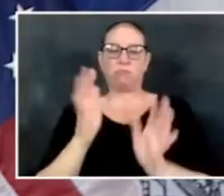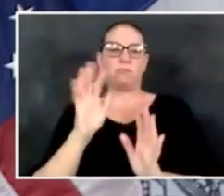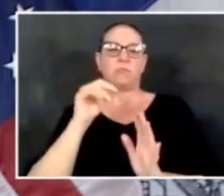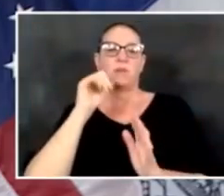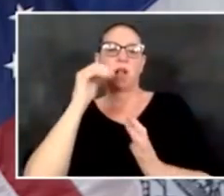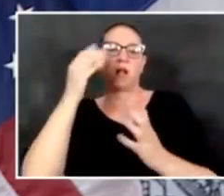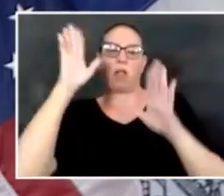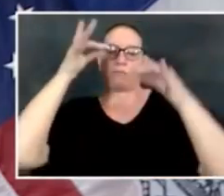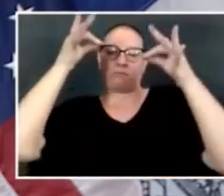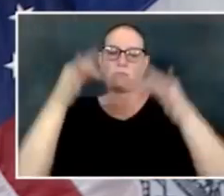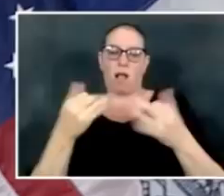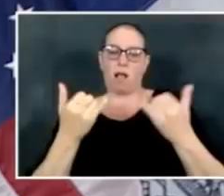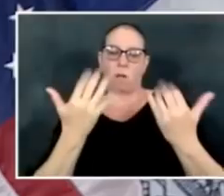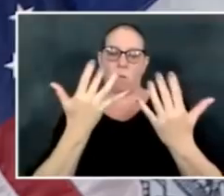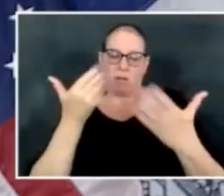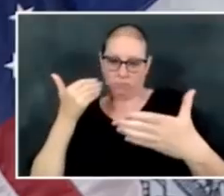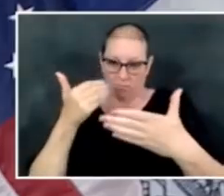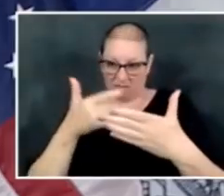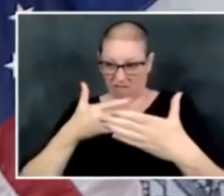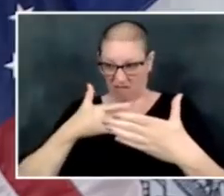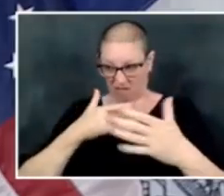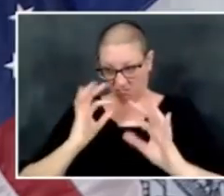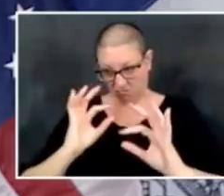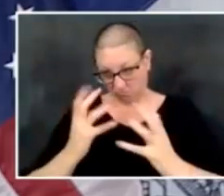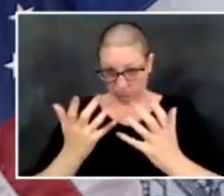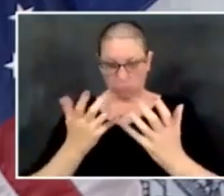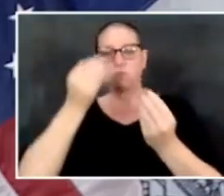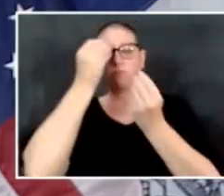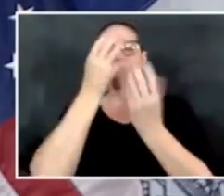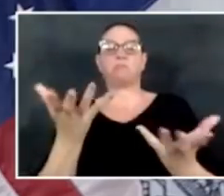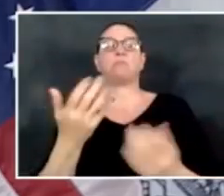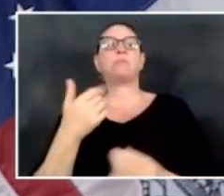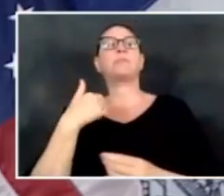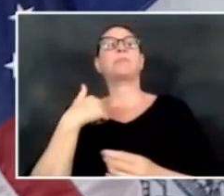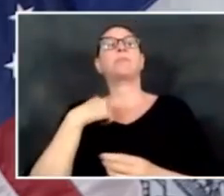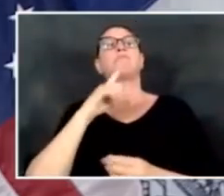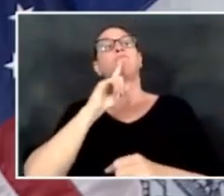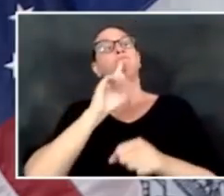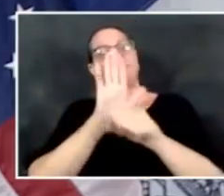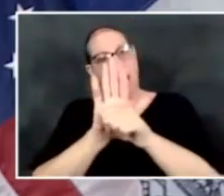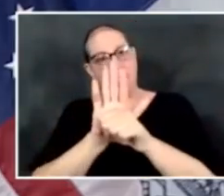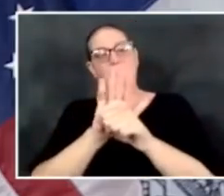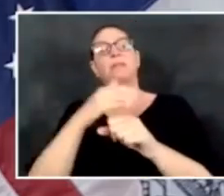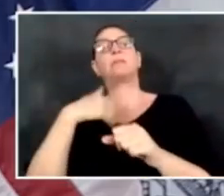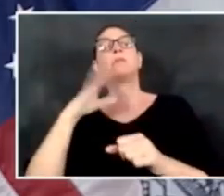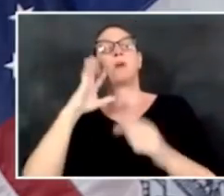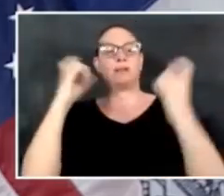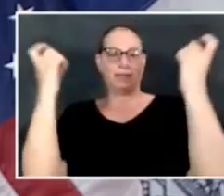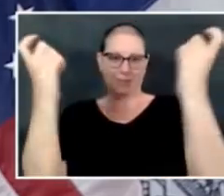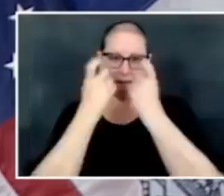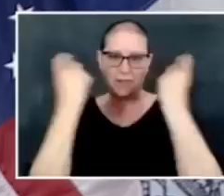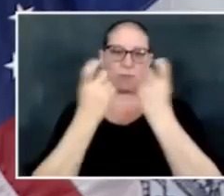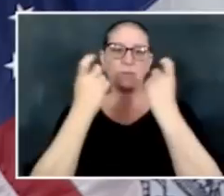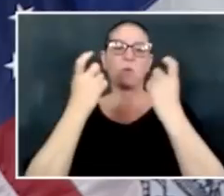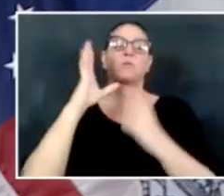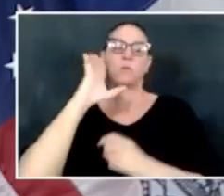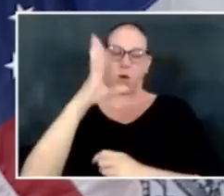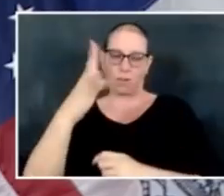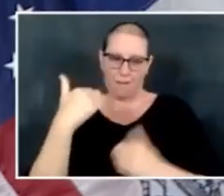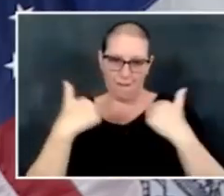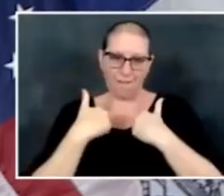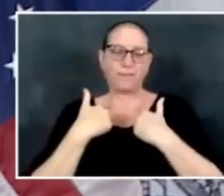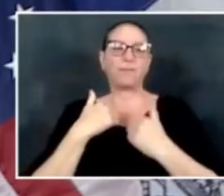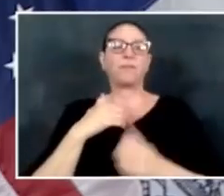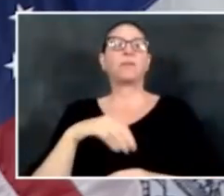be a celebration of the 4th of July and fireworks will play a role, but how and where and in what fashion, what it means for